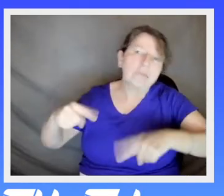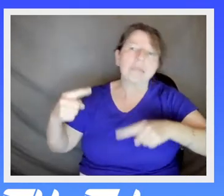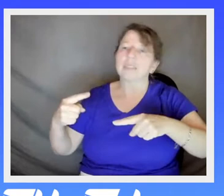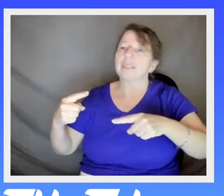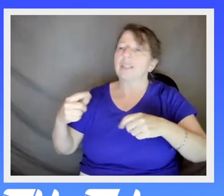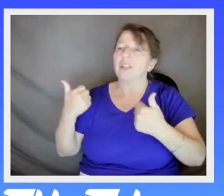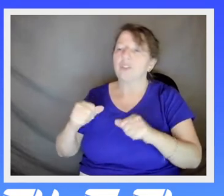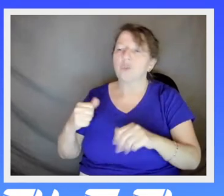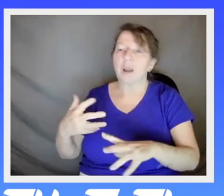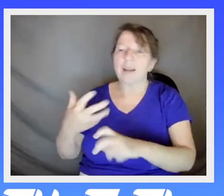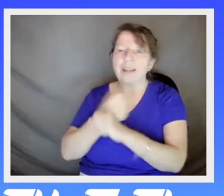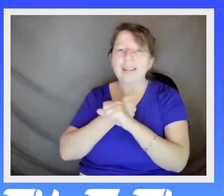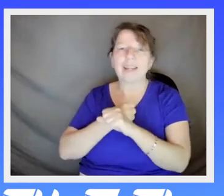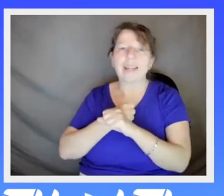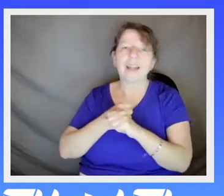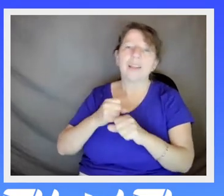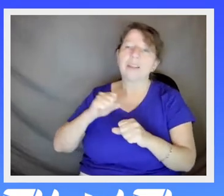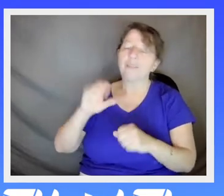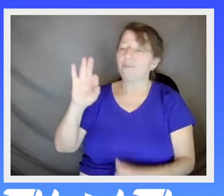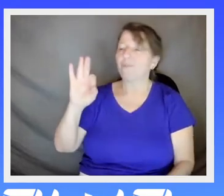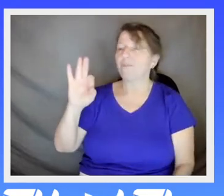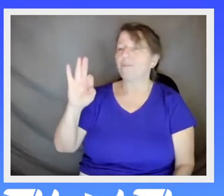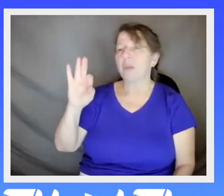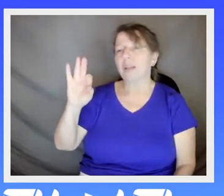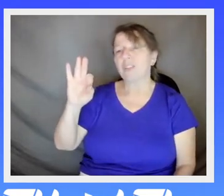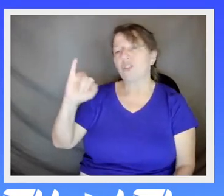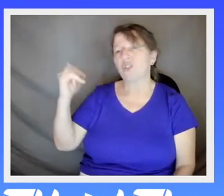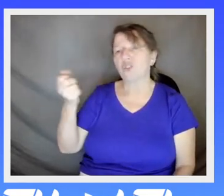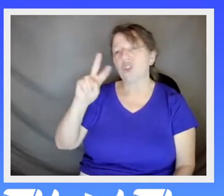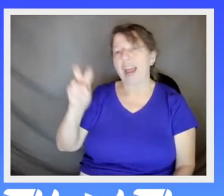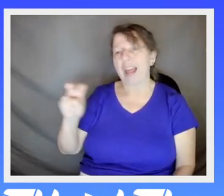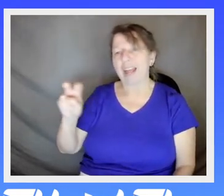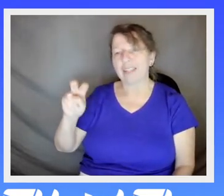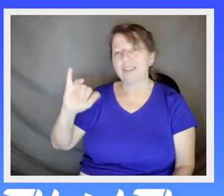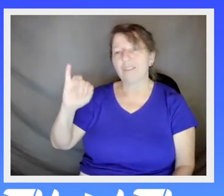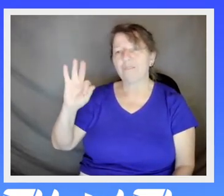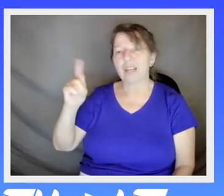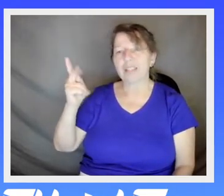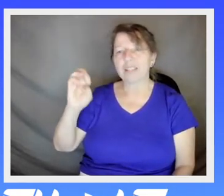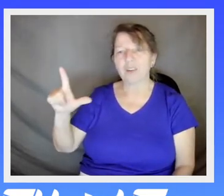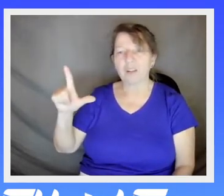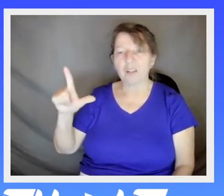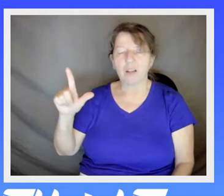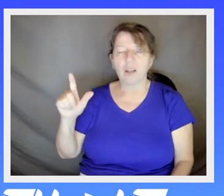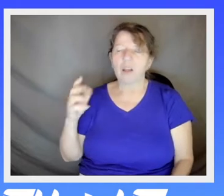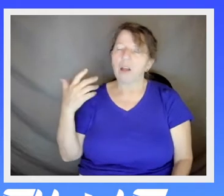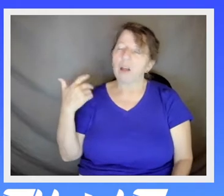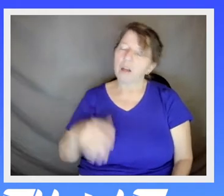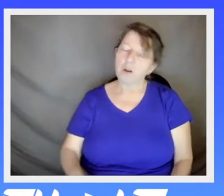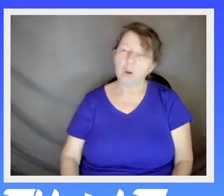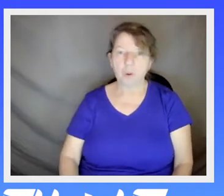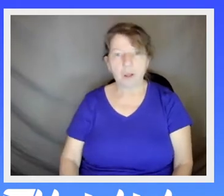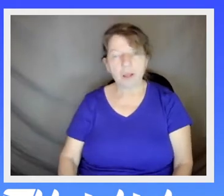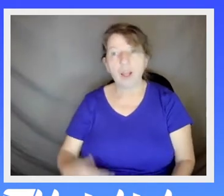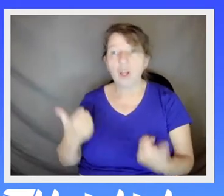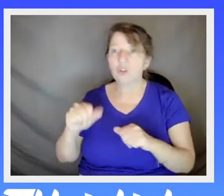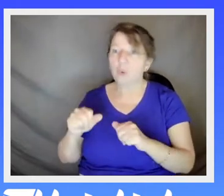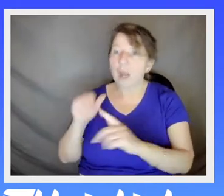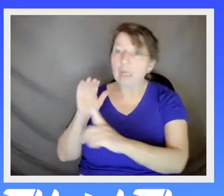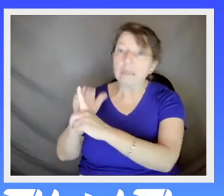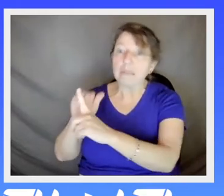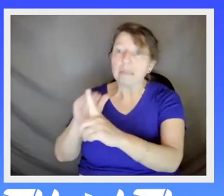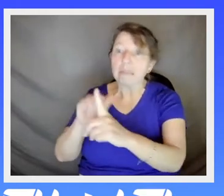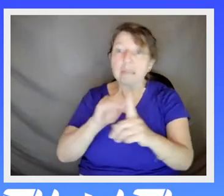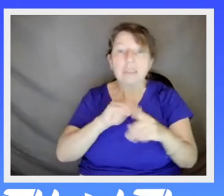Mattapan Jazz and Unity Festival, just how difficult it was to navigate all of the institutions to get funding for that. And I was